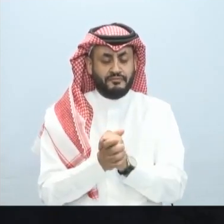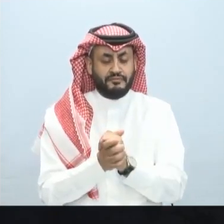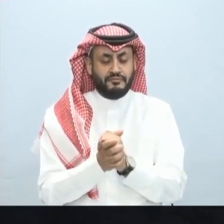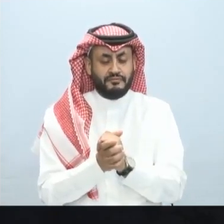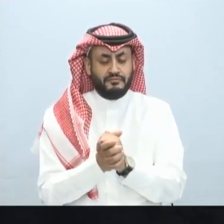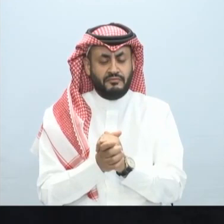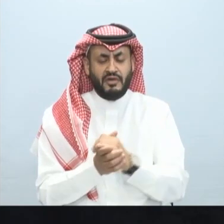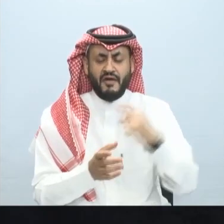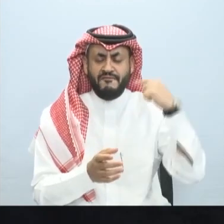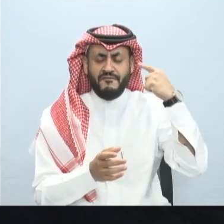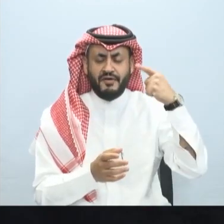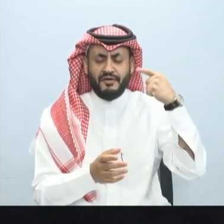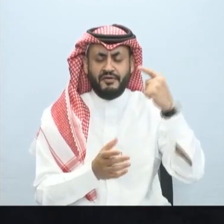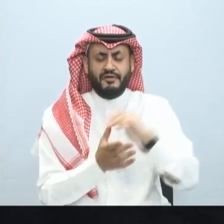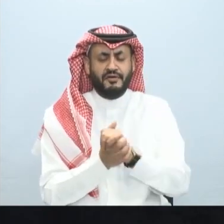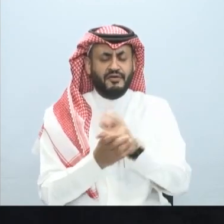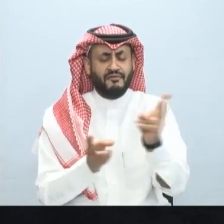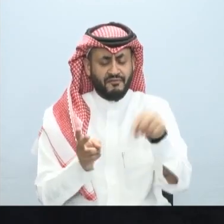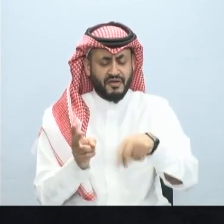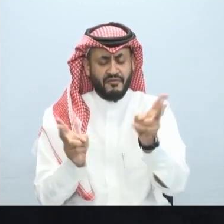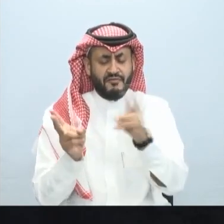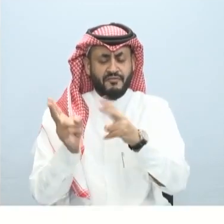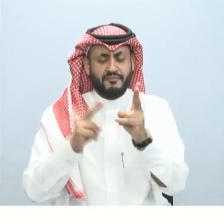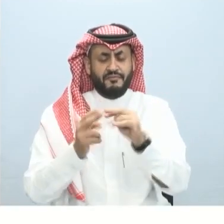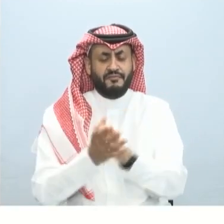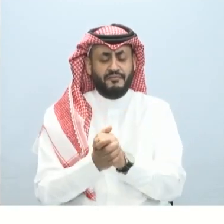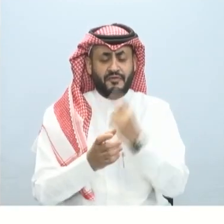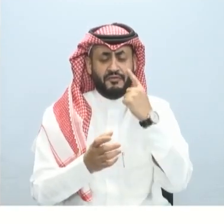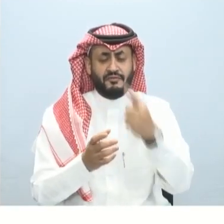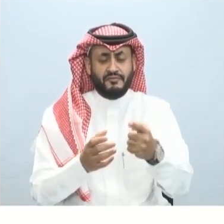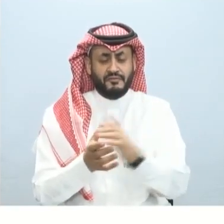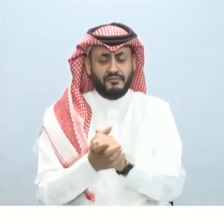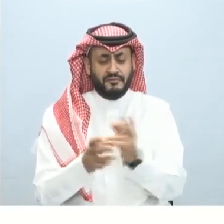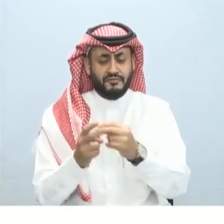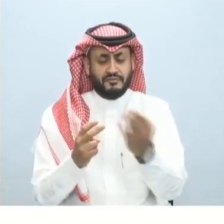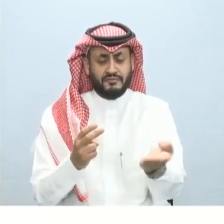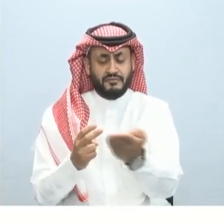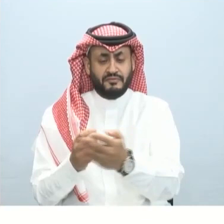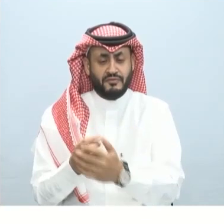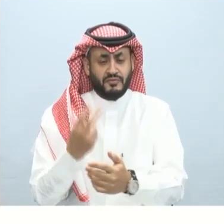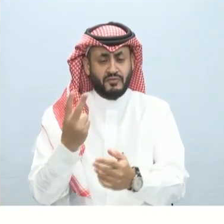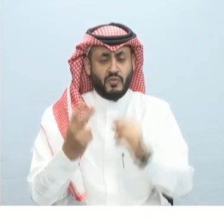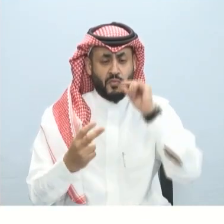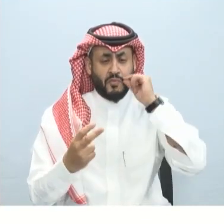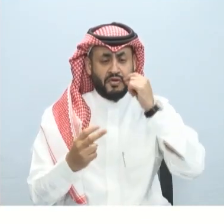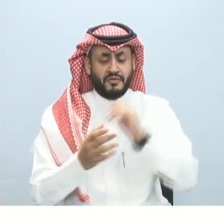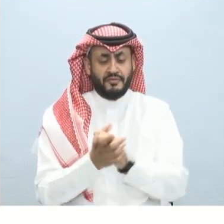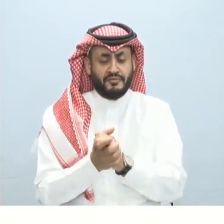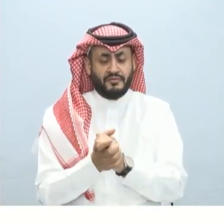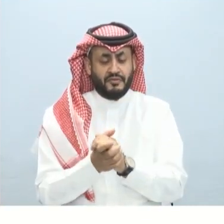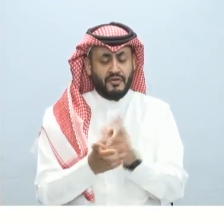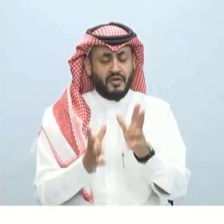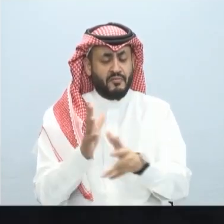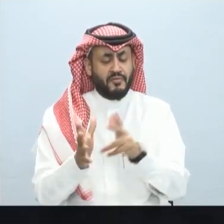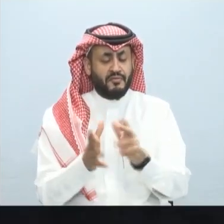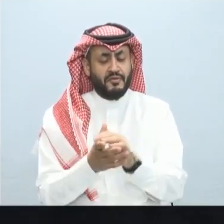just imagine that we have a conversation. Now we're going to see a conversation between two young men here. They are